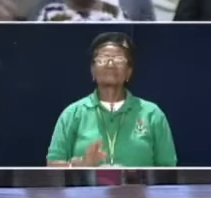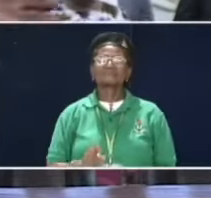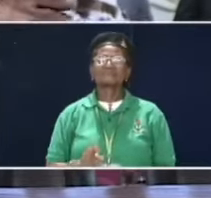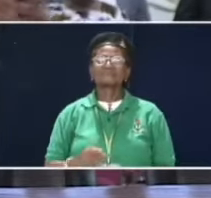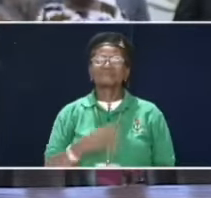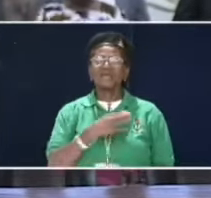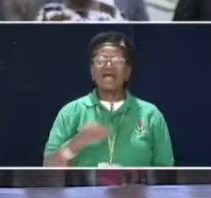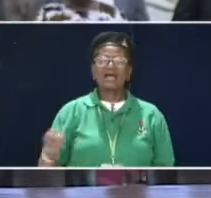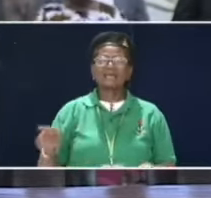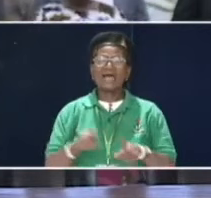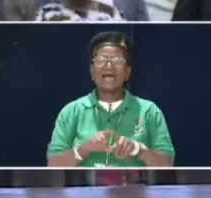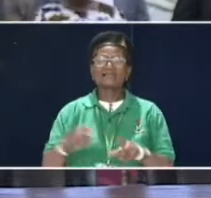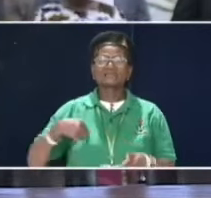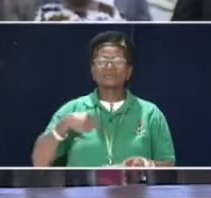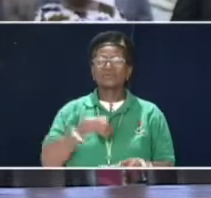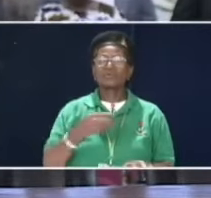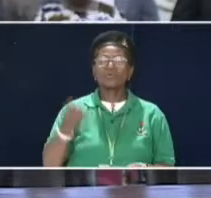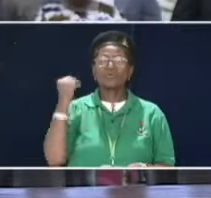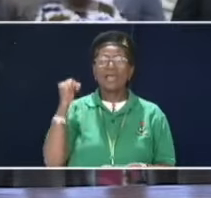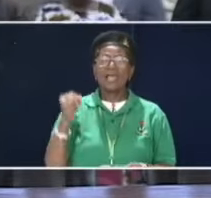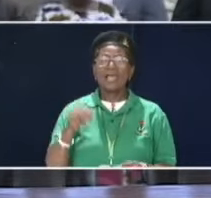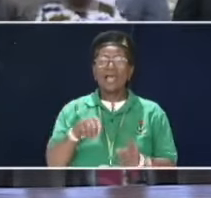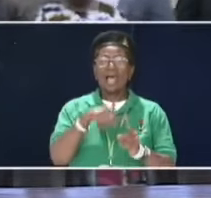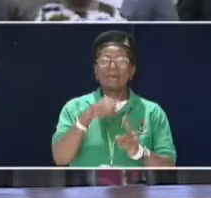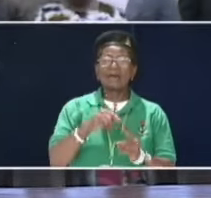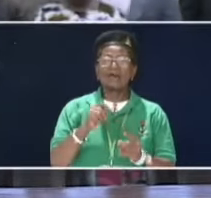And as we were about to preach like this,